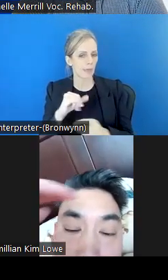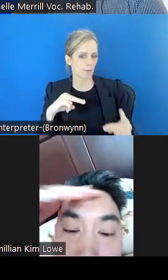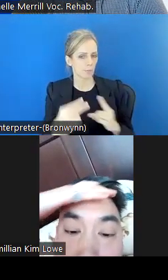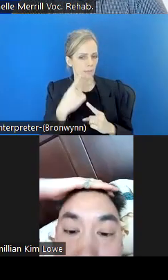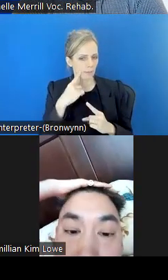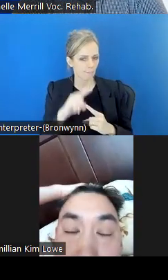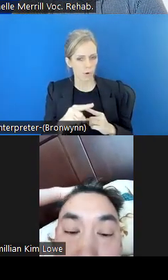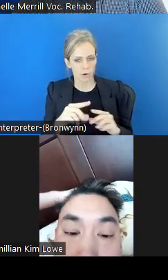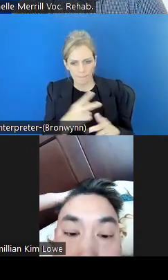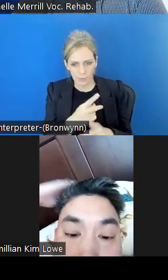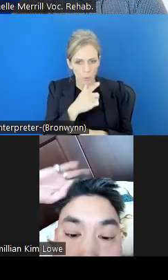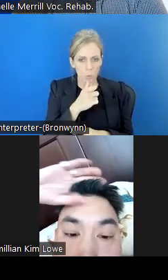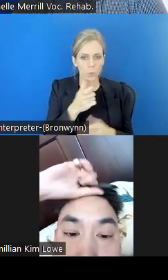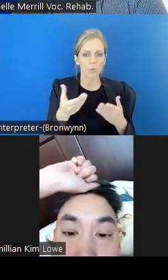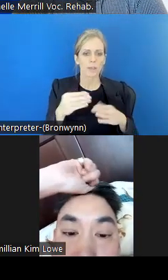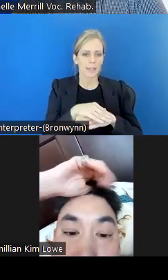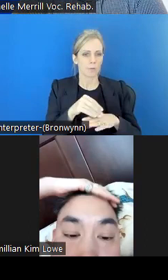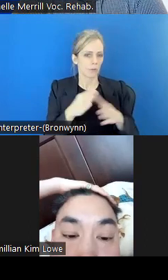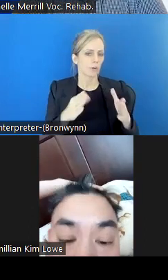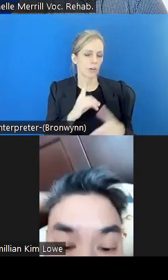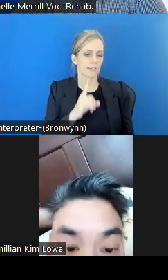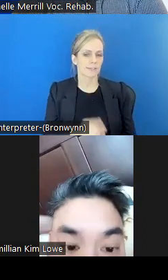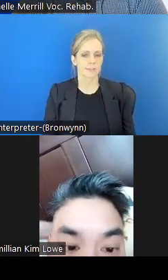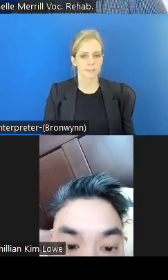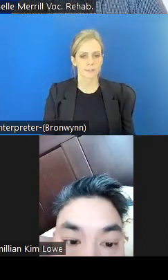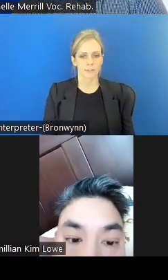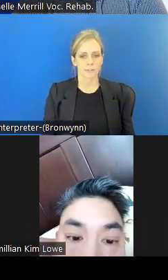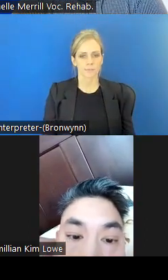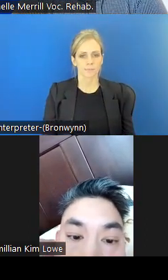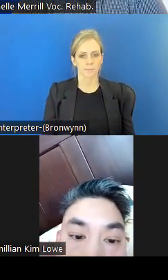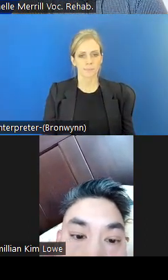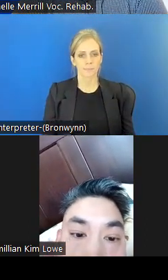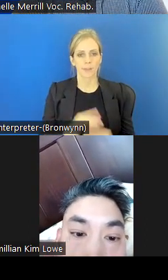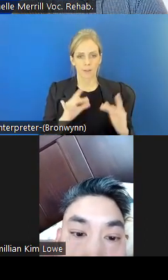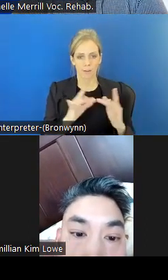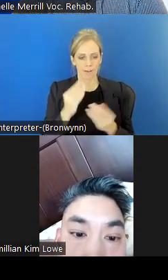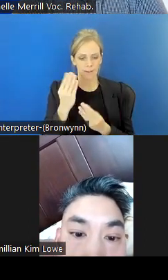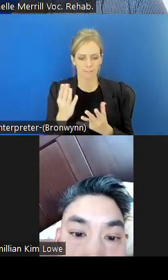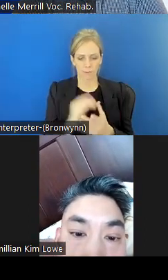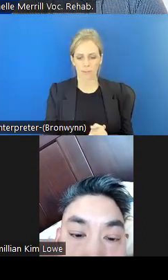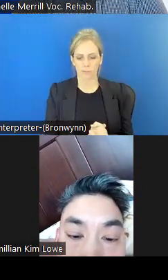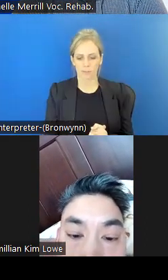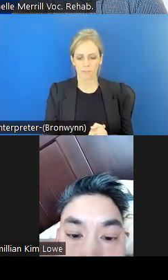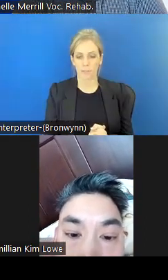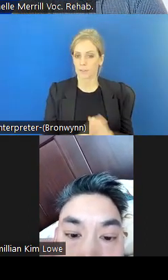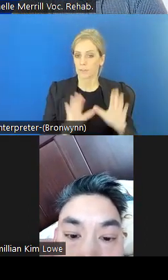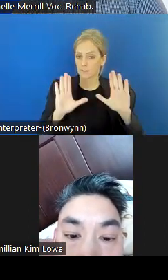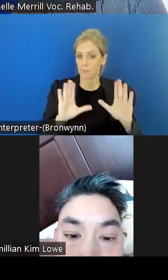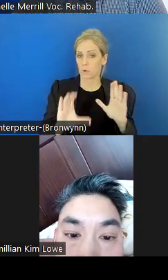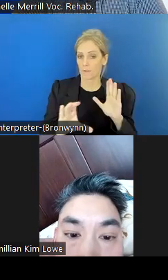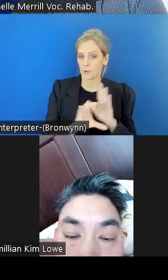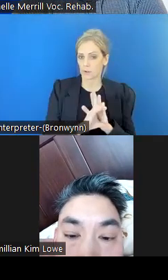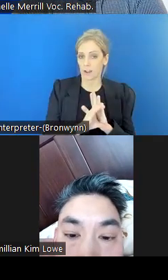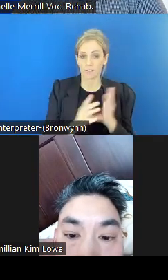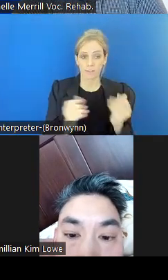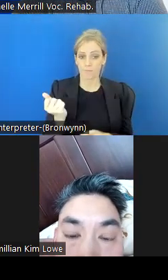find who the counselor serving their school is. Contact information. Here's some great photographs. Again, these are all real